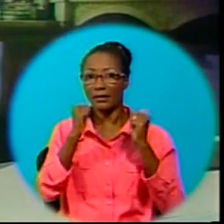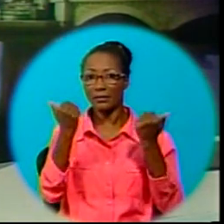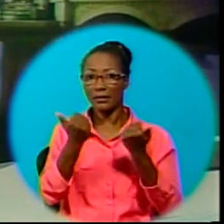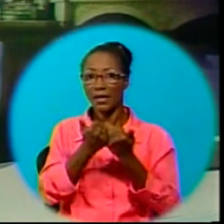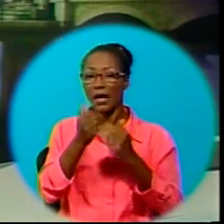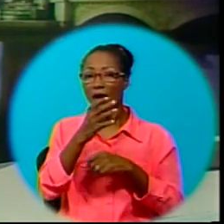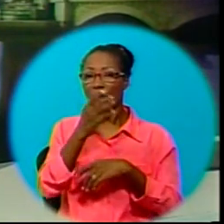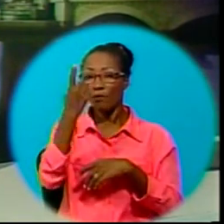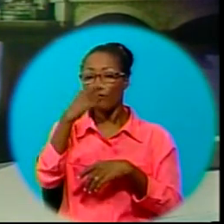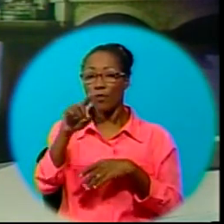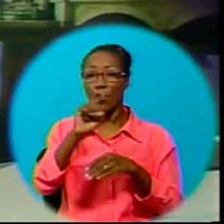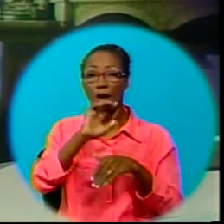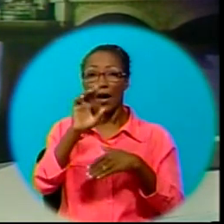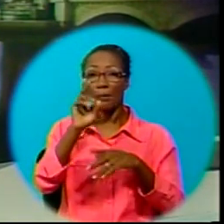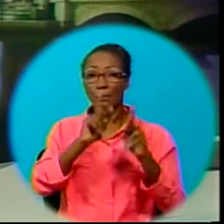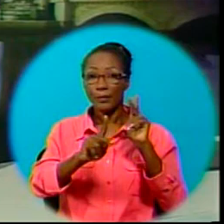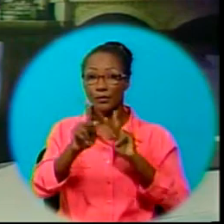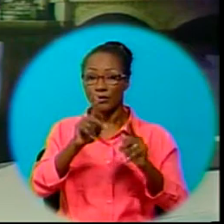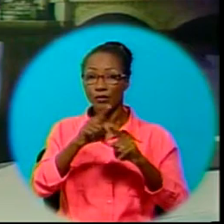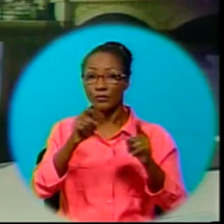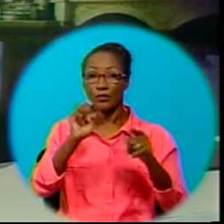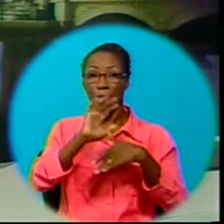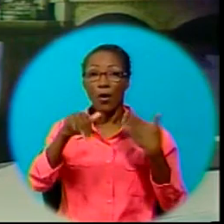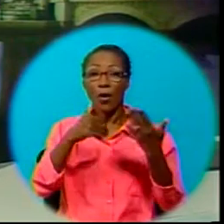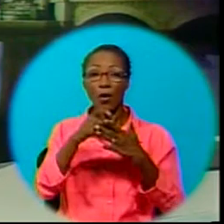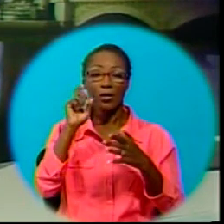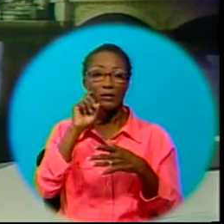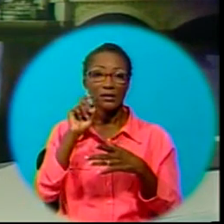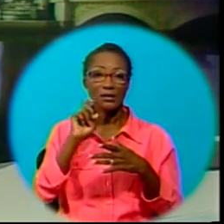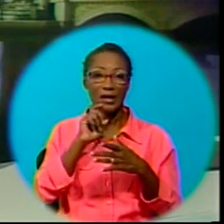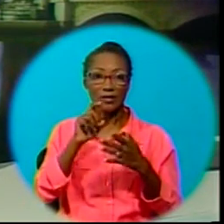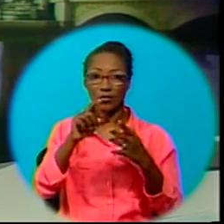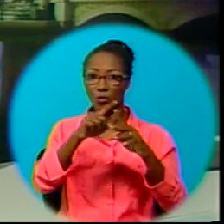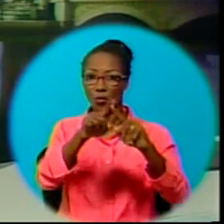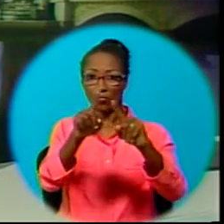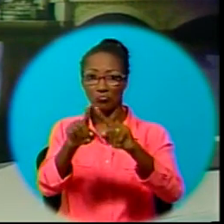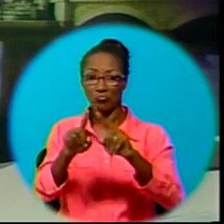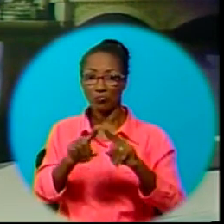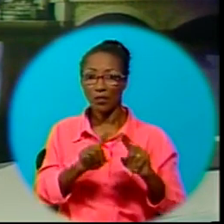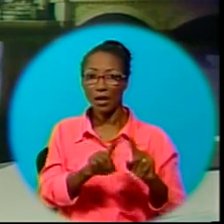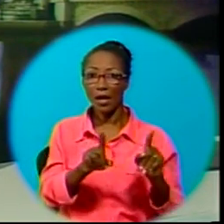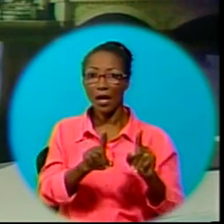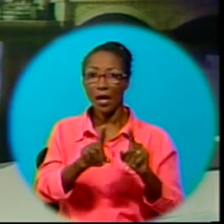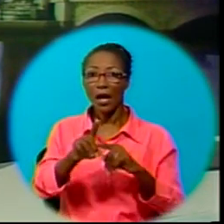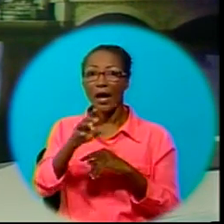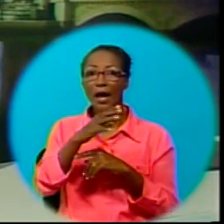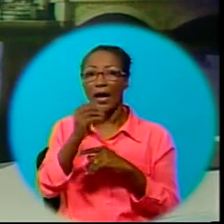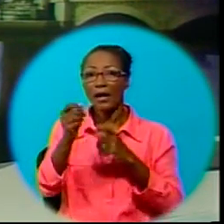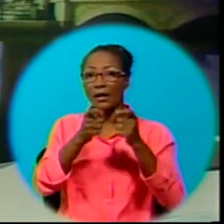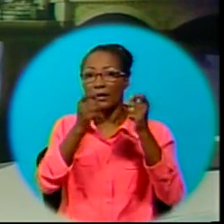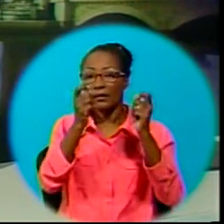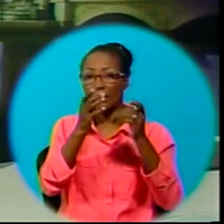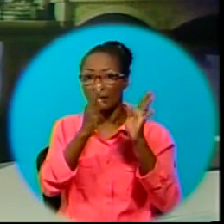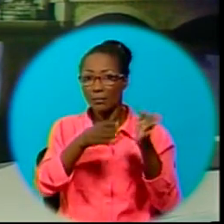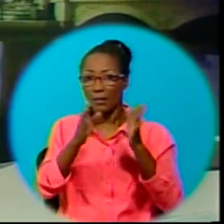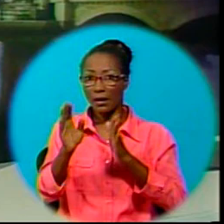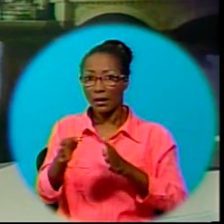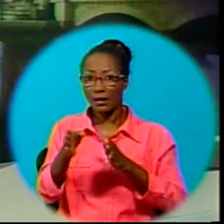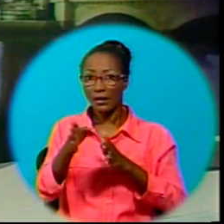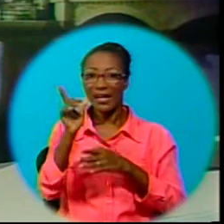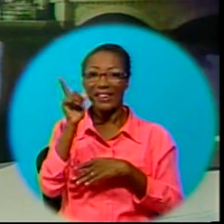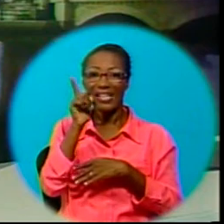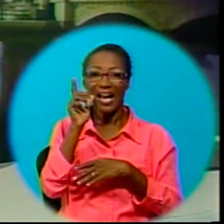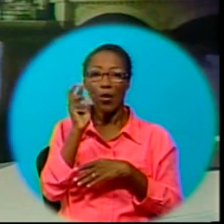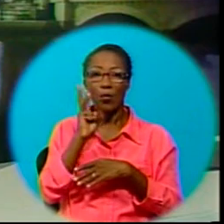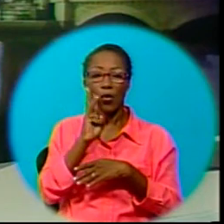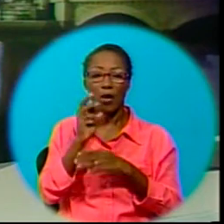sexual orientations as well as members of the disabled community. Coordinator of the Sex Shop, Leanne Wirrell, says many sexual